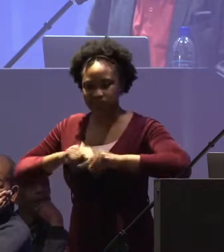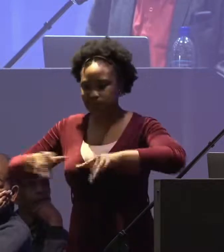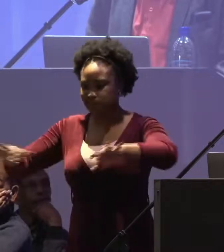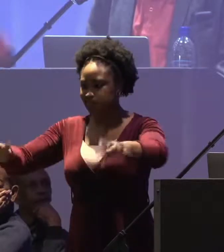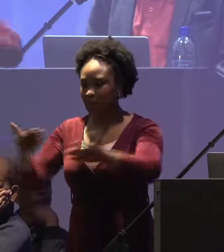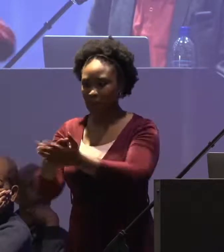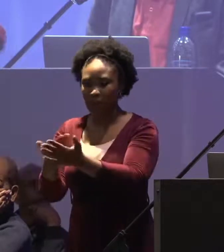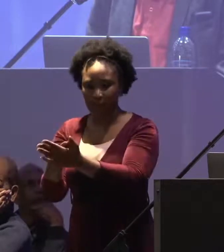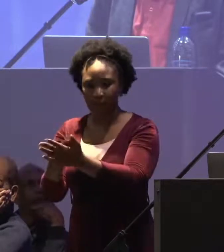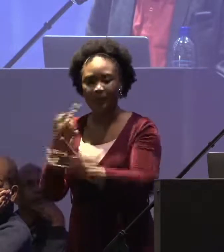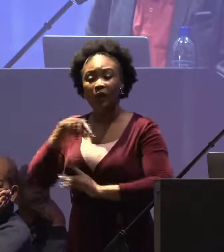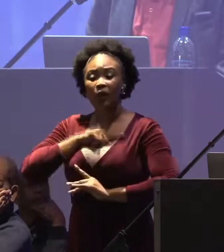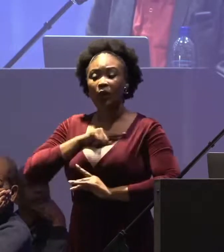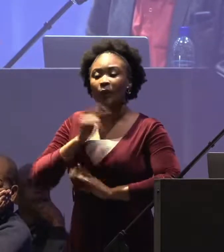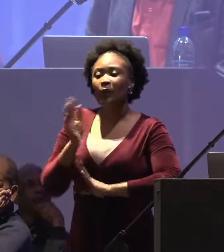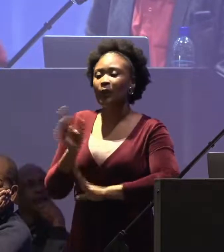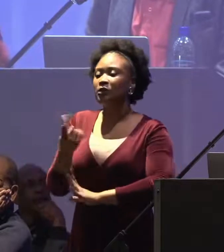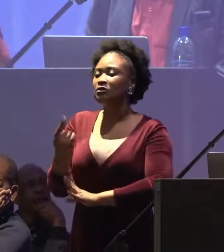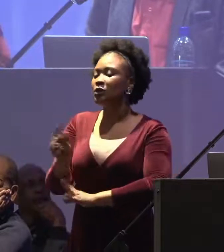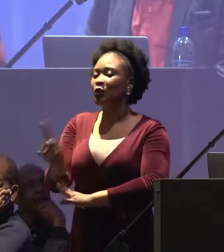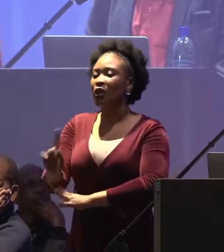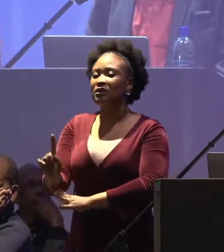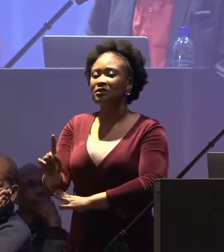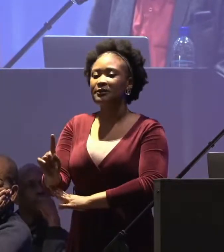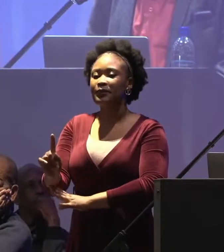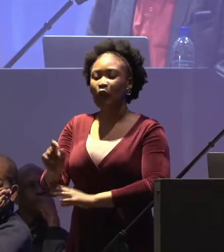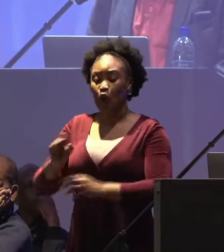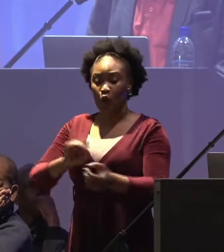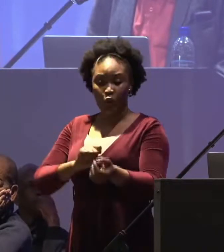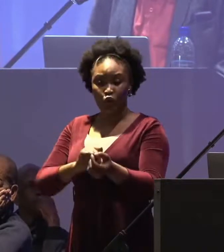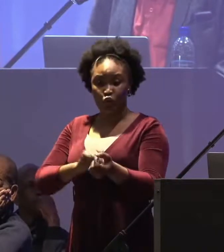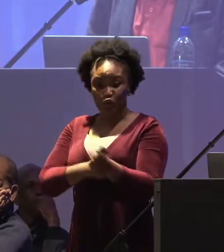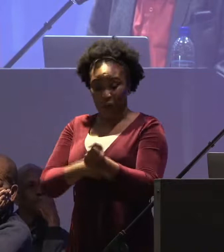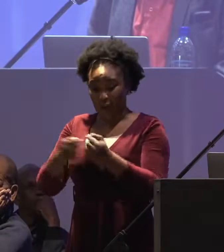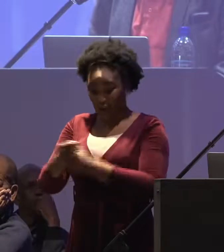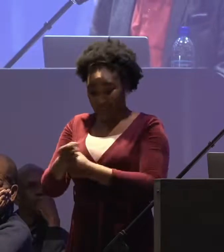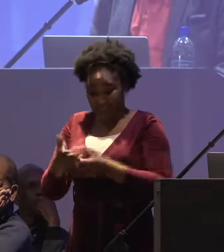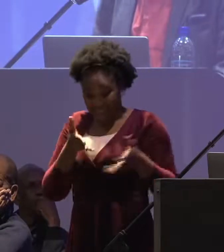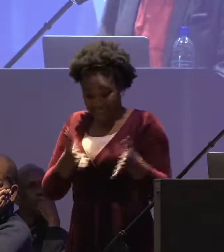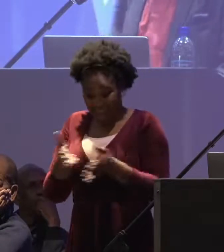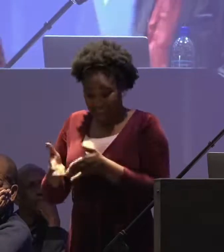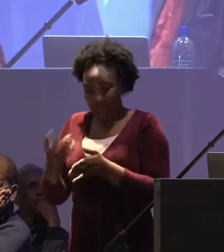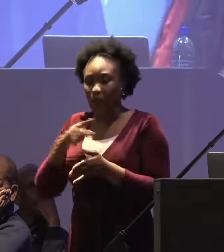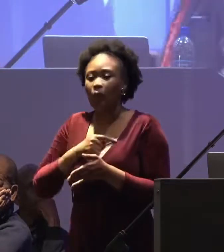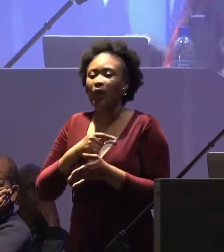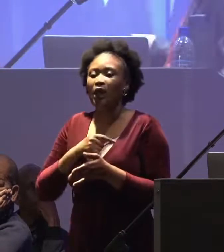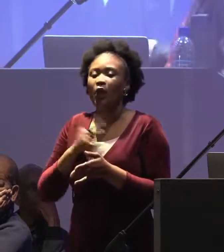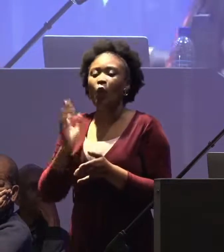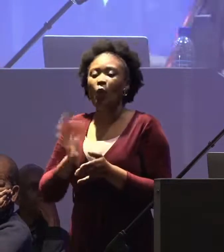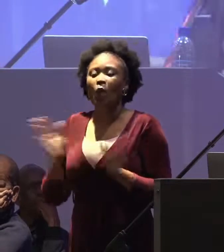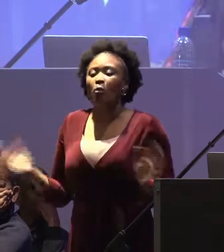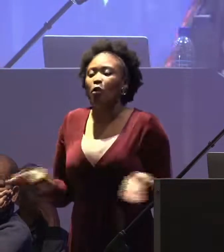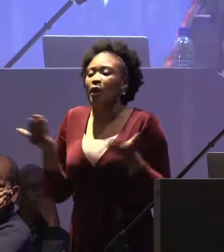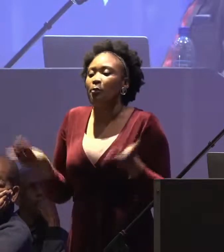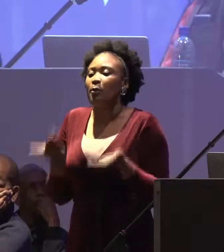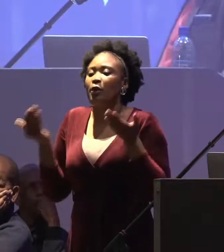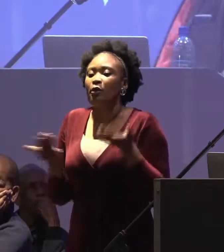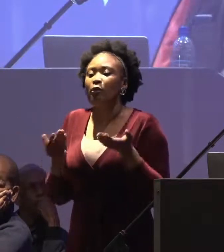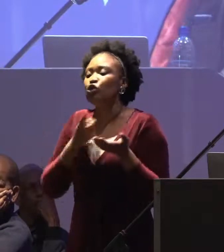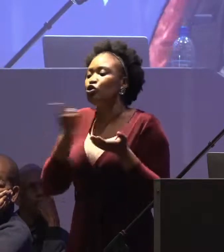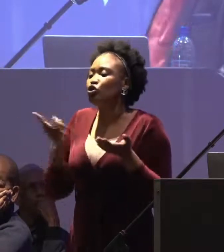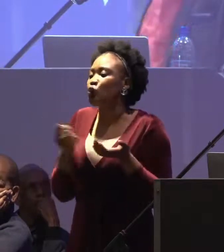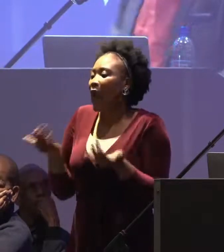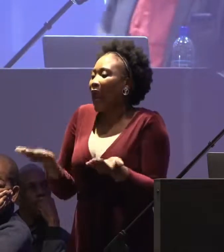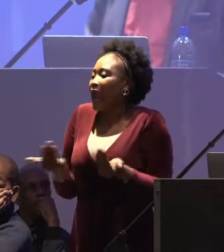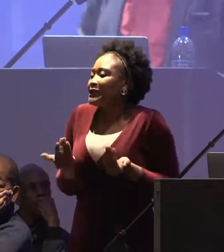we will then be able, through these structures, promote what is expected from this particular platform as